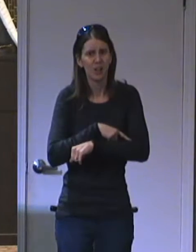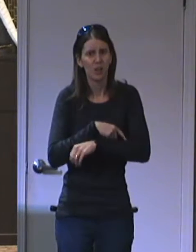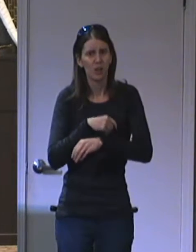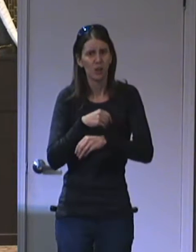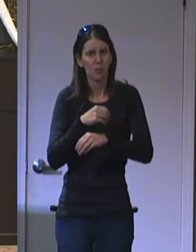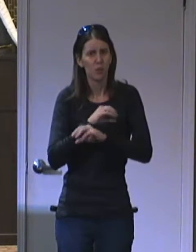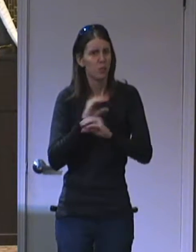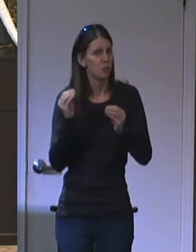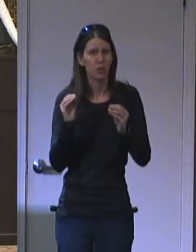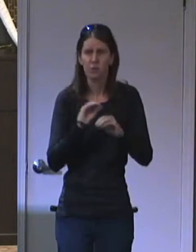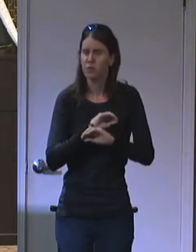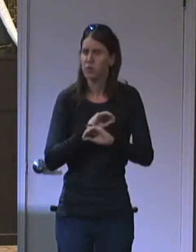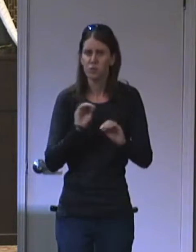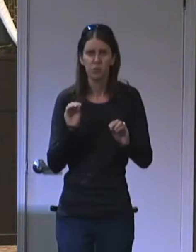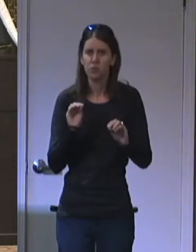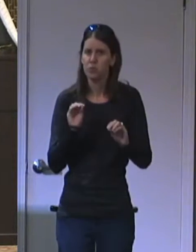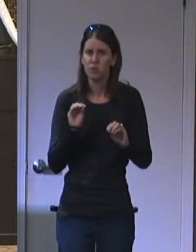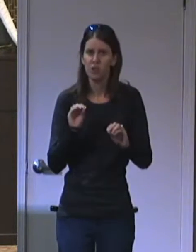contentment and power?